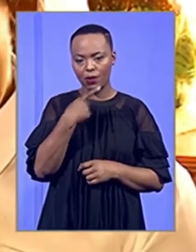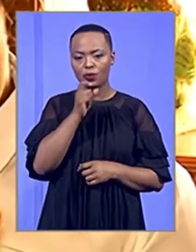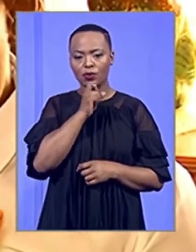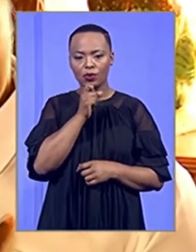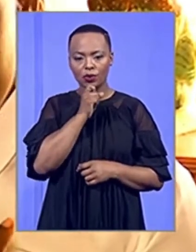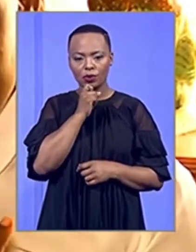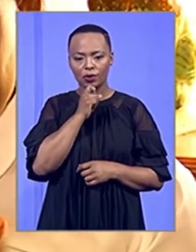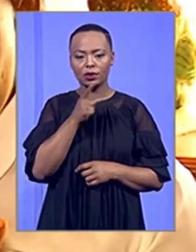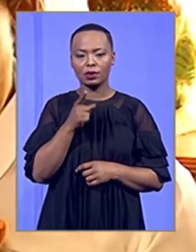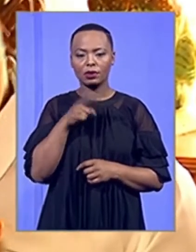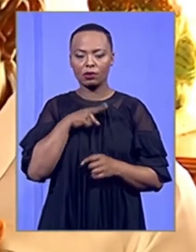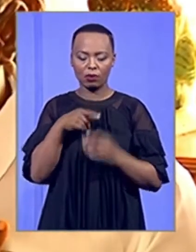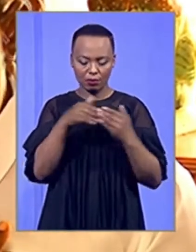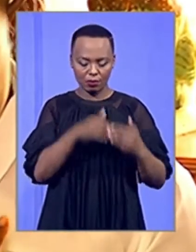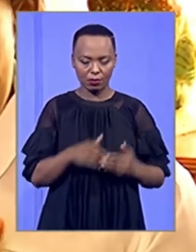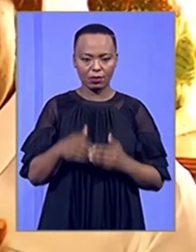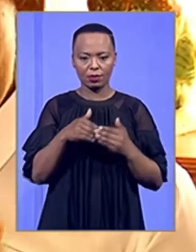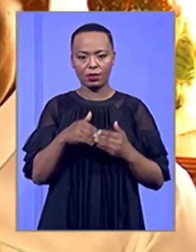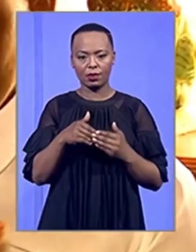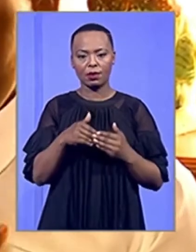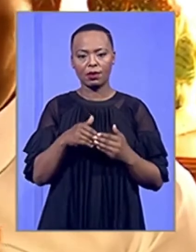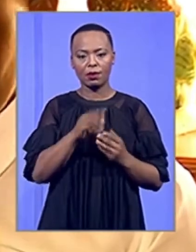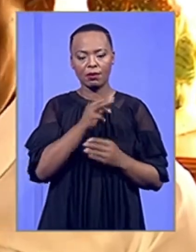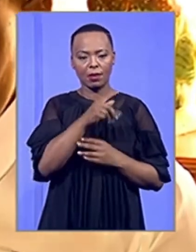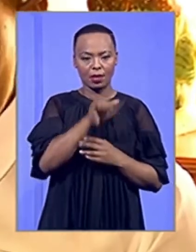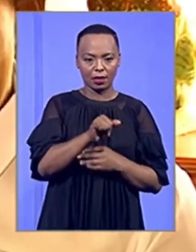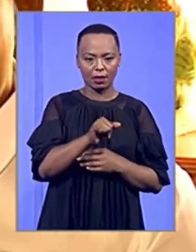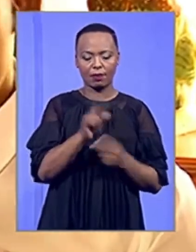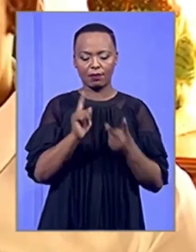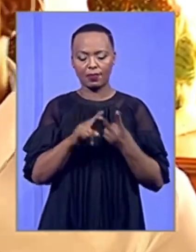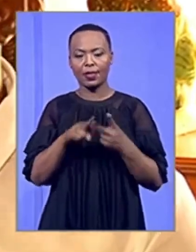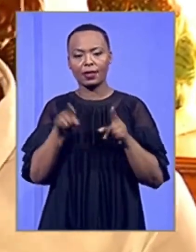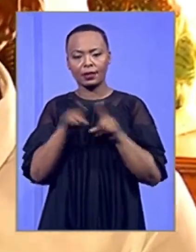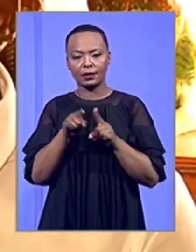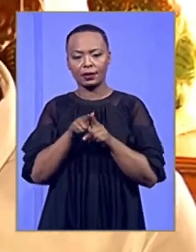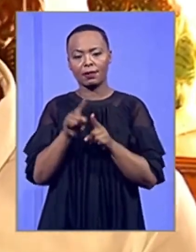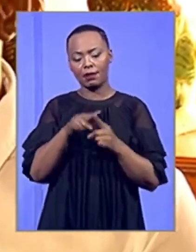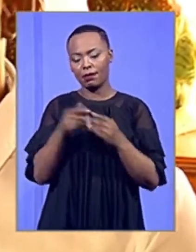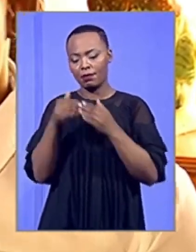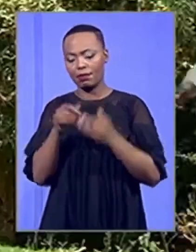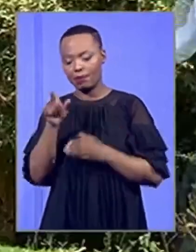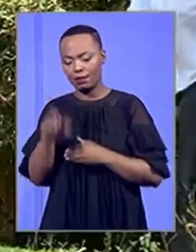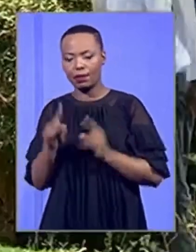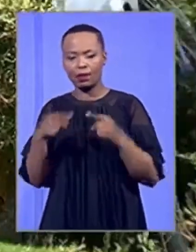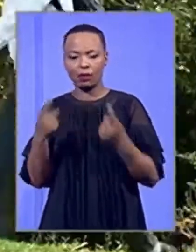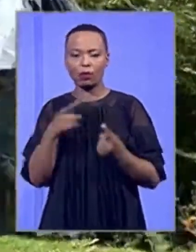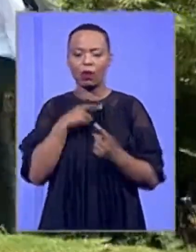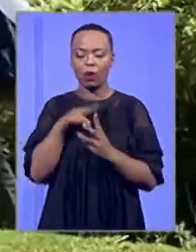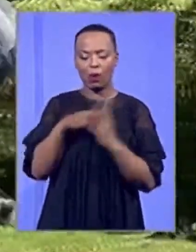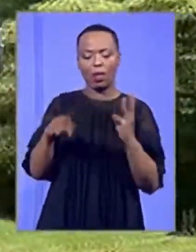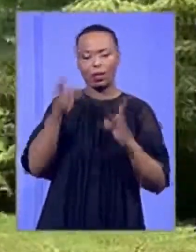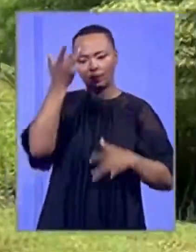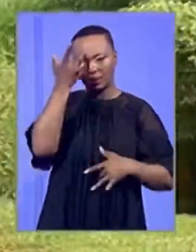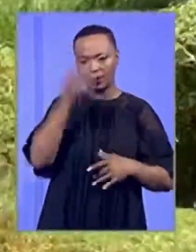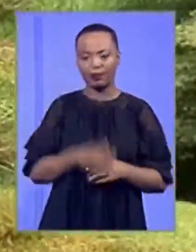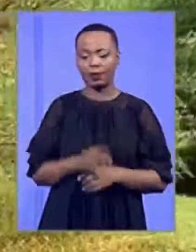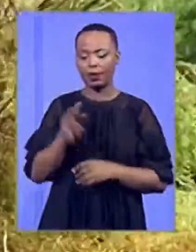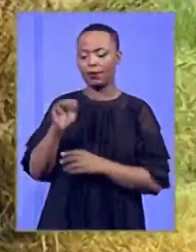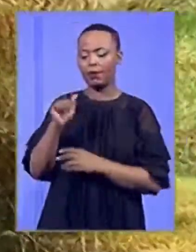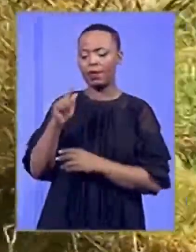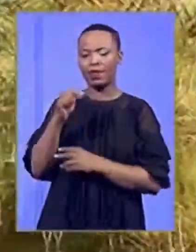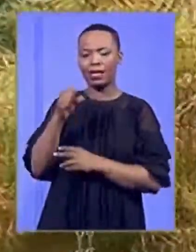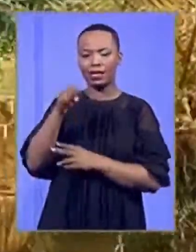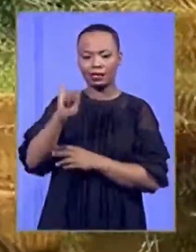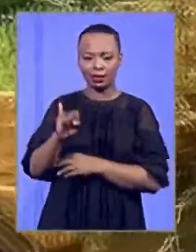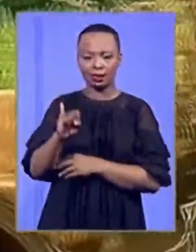hlokomela manaka then manaka ba ka se kgone hlokomela magolaka then ka check gap Mahlatse Mogane ke e mongwe wa barutwana